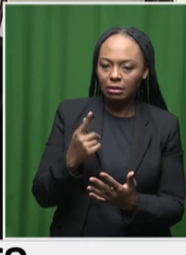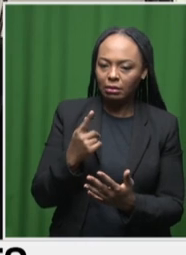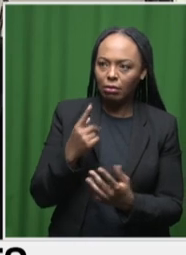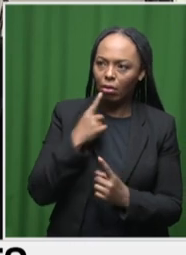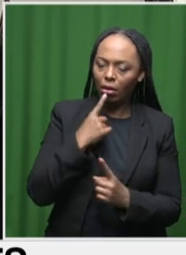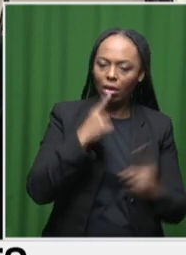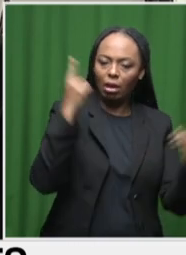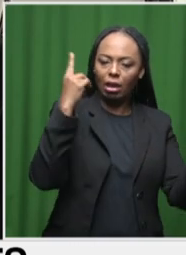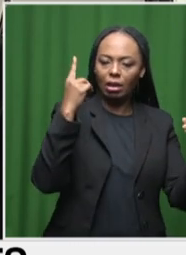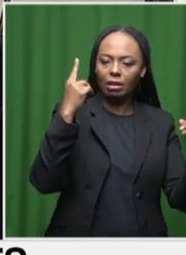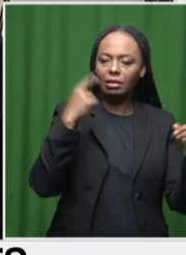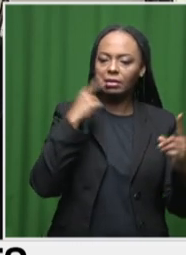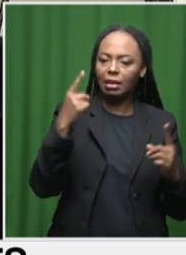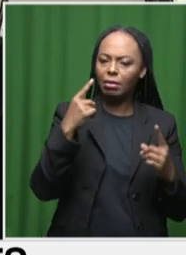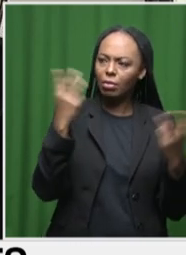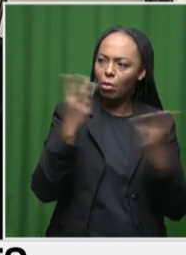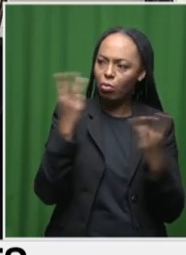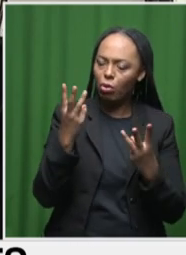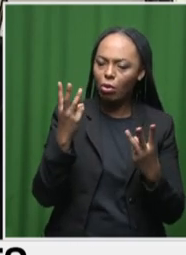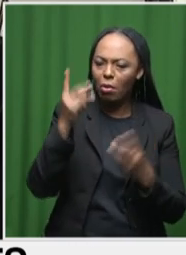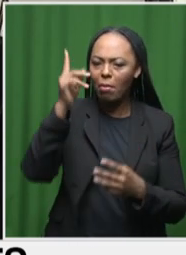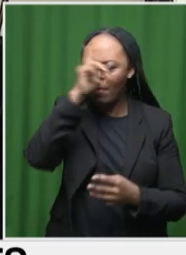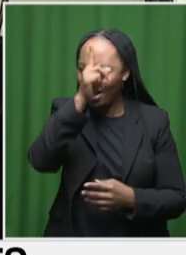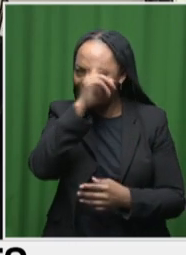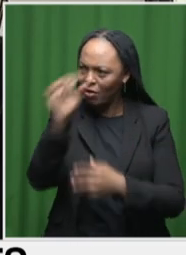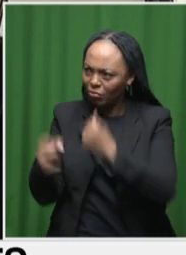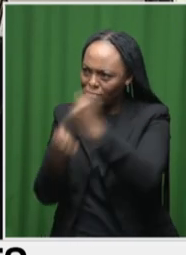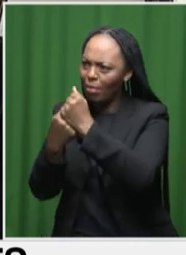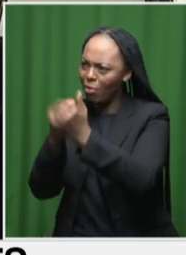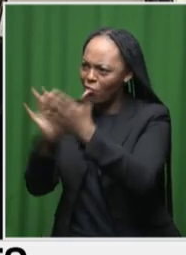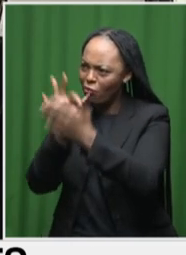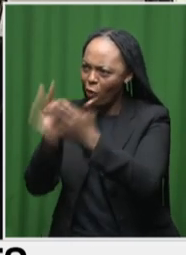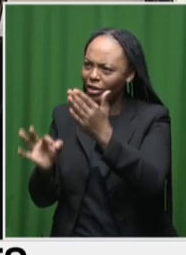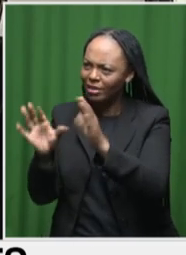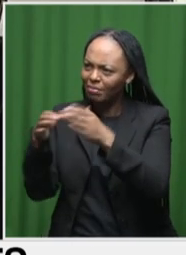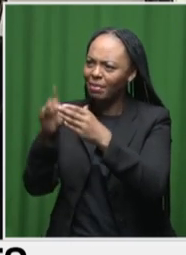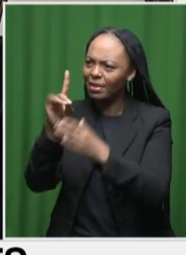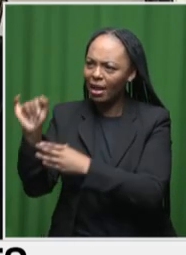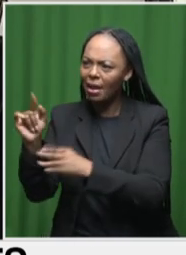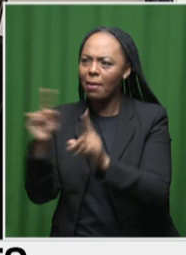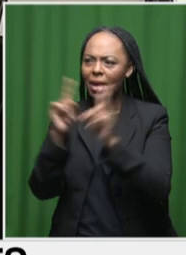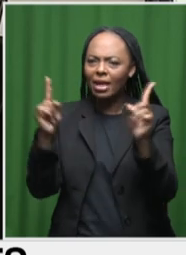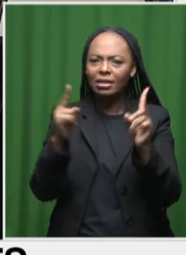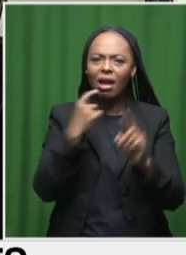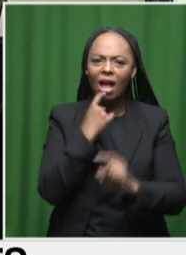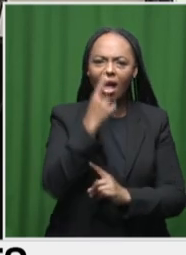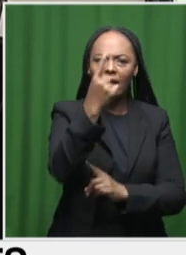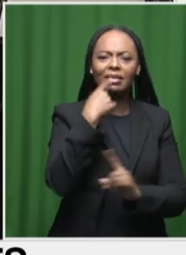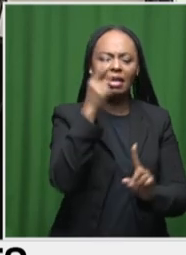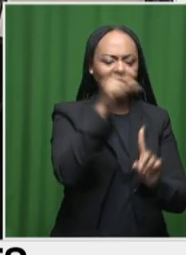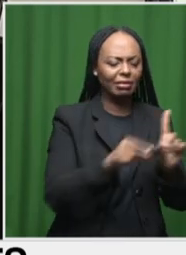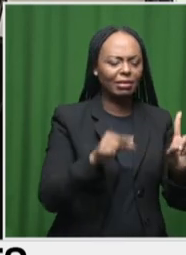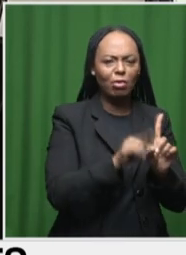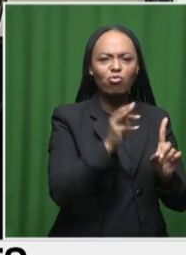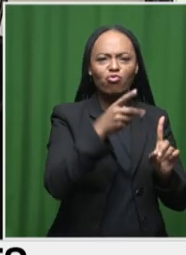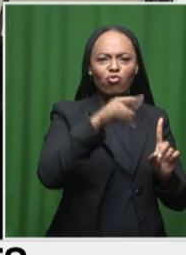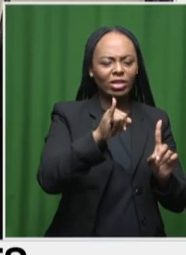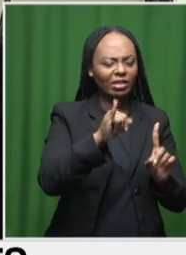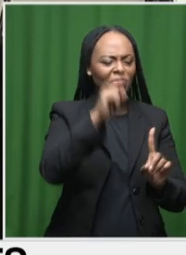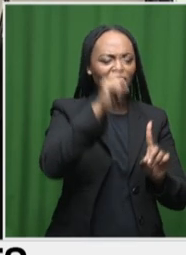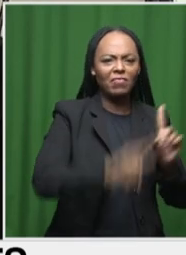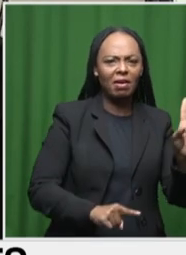the black electorate in South Africa. So how do you allay the fears of those who say that the DA